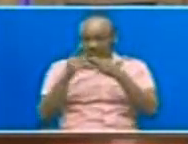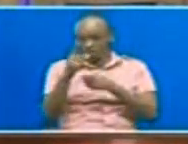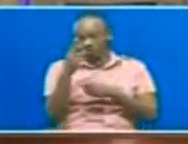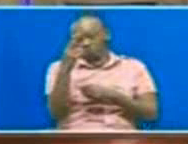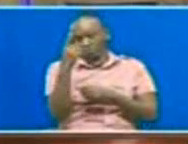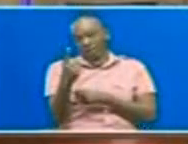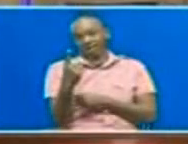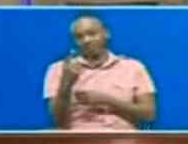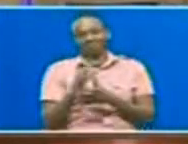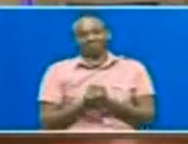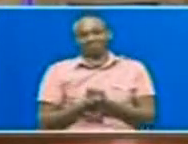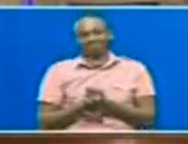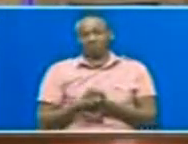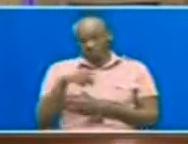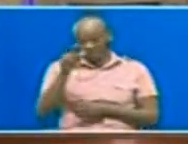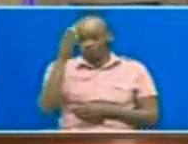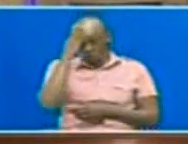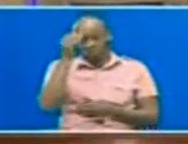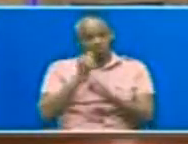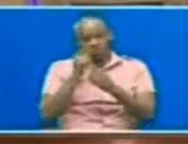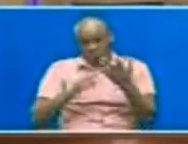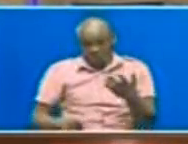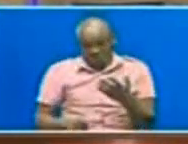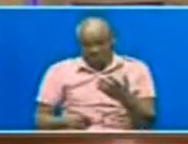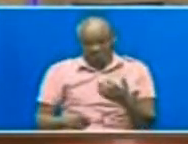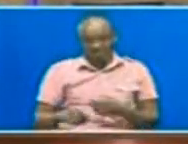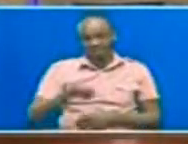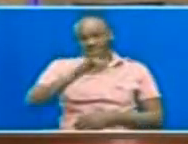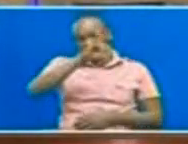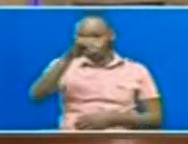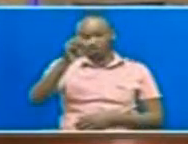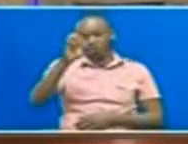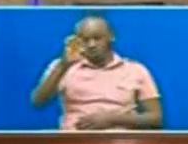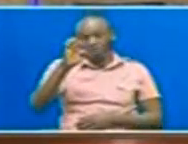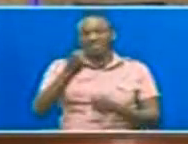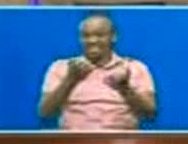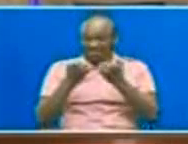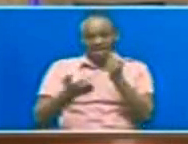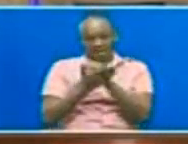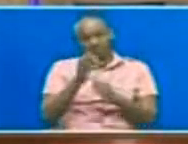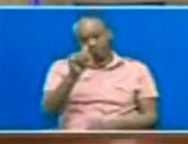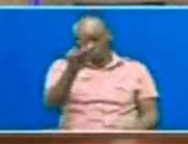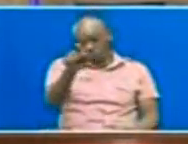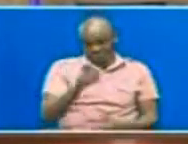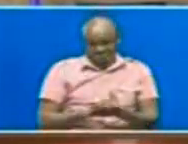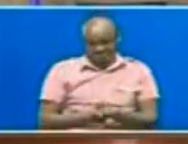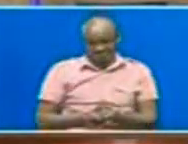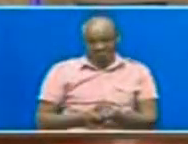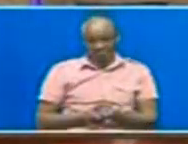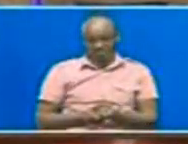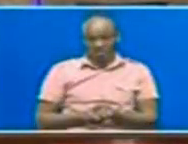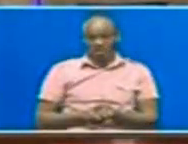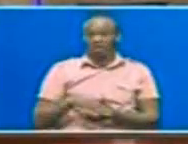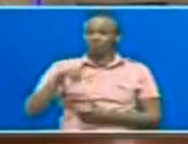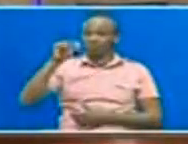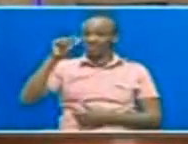0722-771-521 is his number. You know what to do. Joe needs our help. Joe, and your tweets.